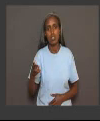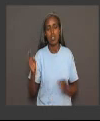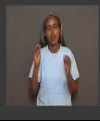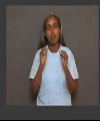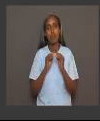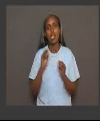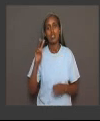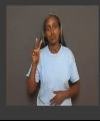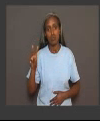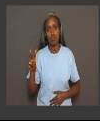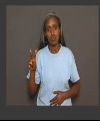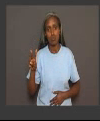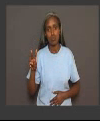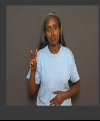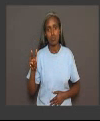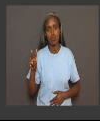plus 2